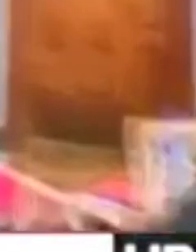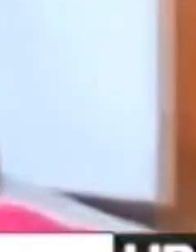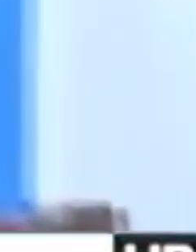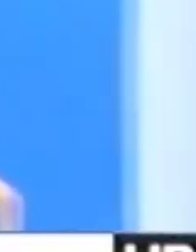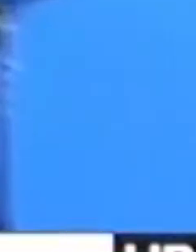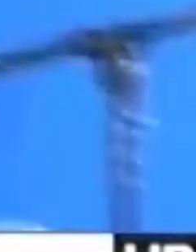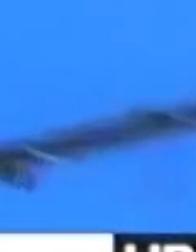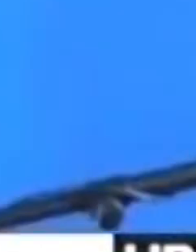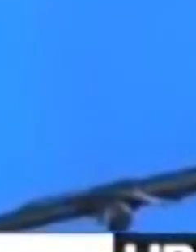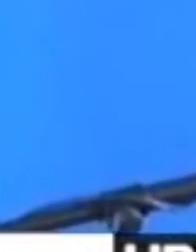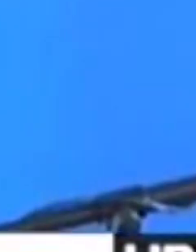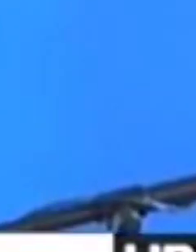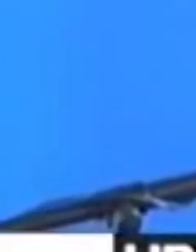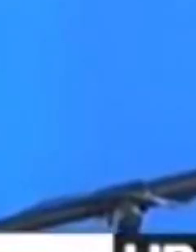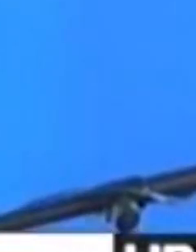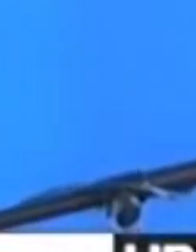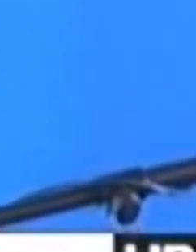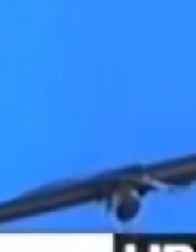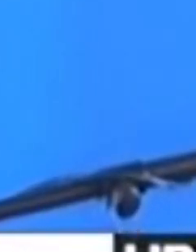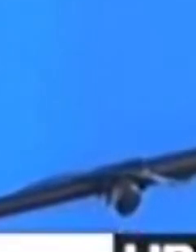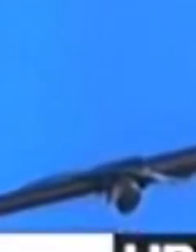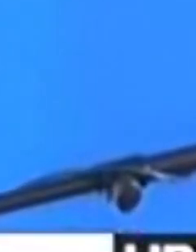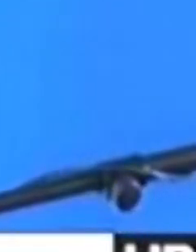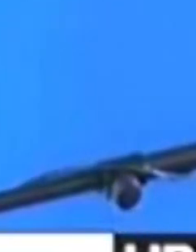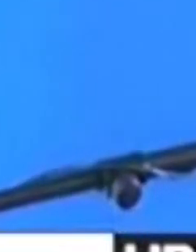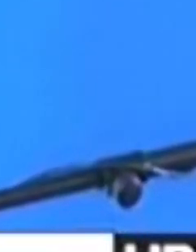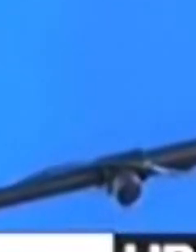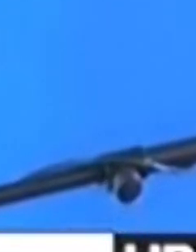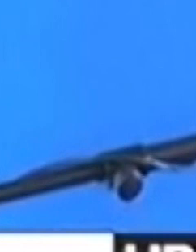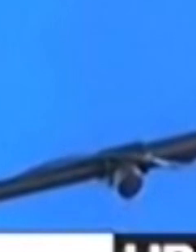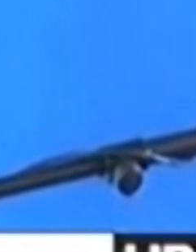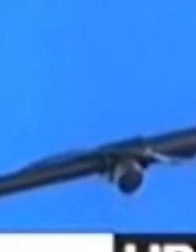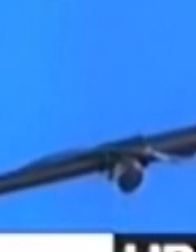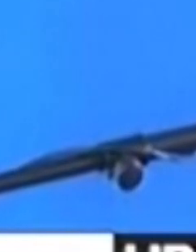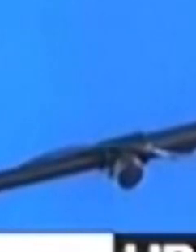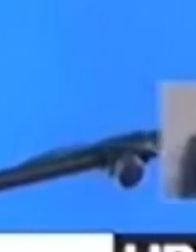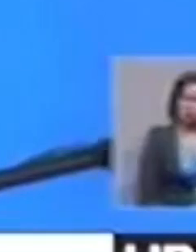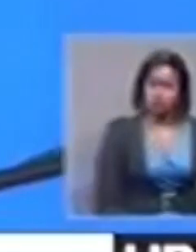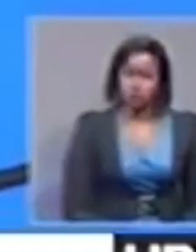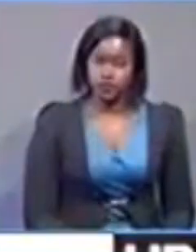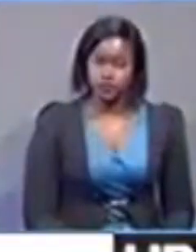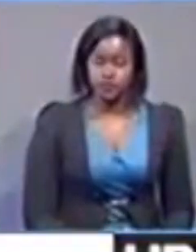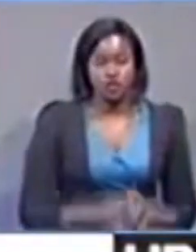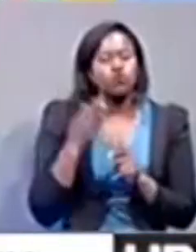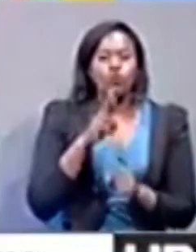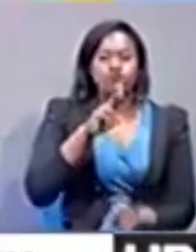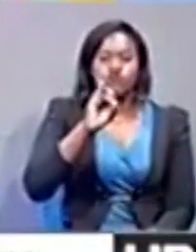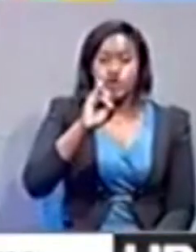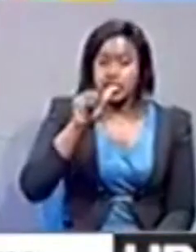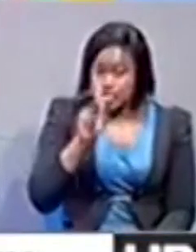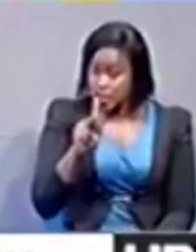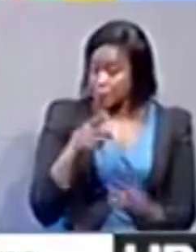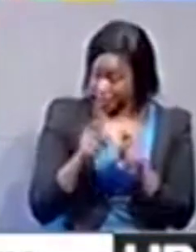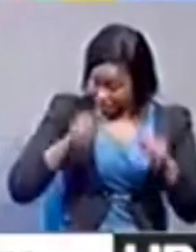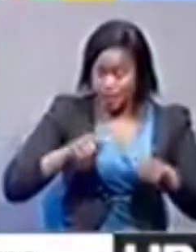to remove the mask so that I'm able to speak clearly.